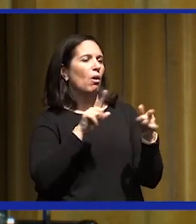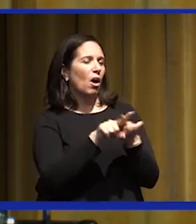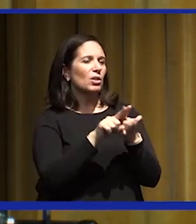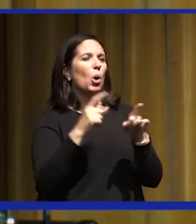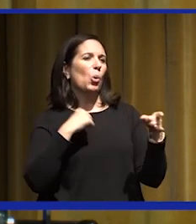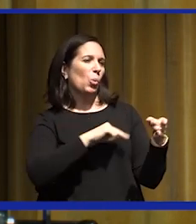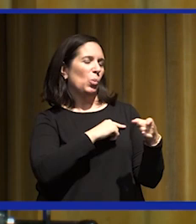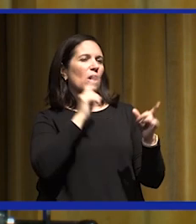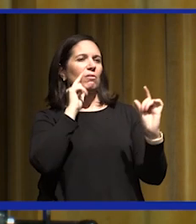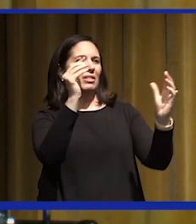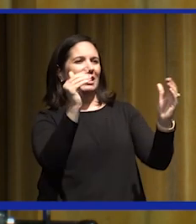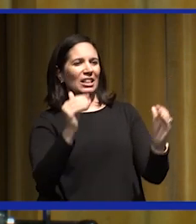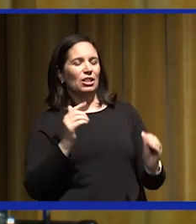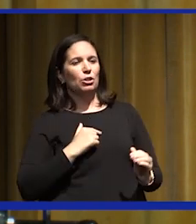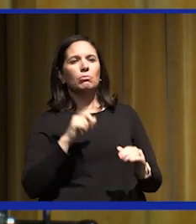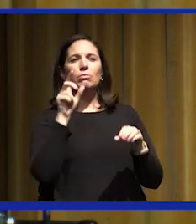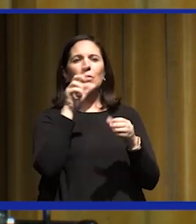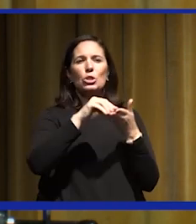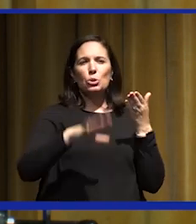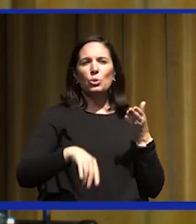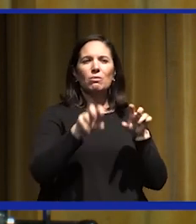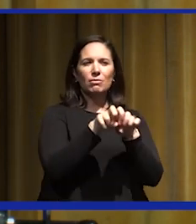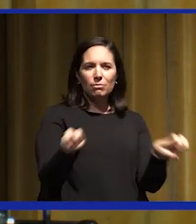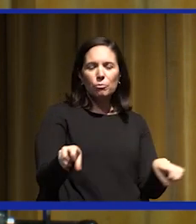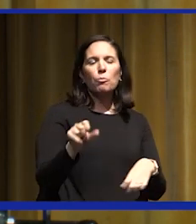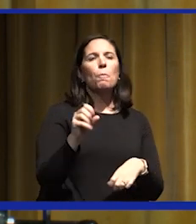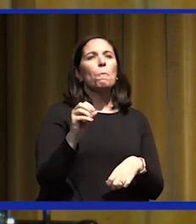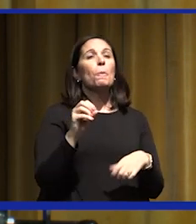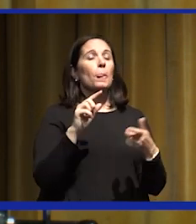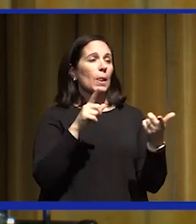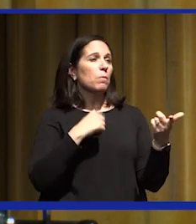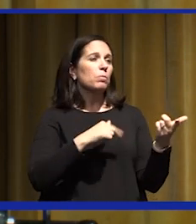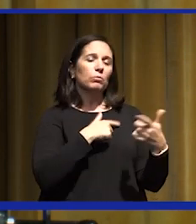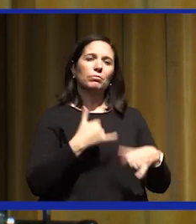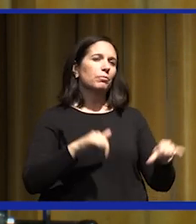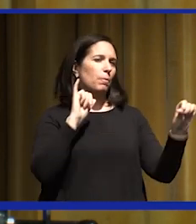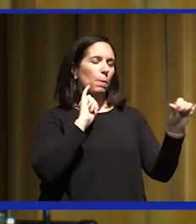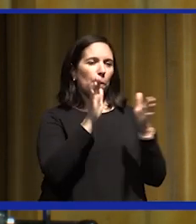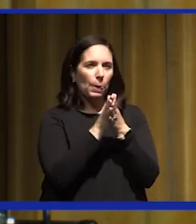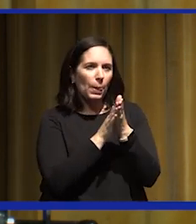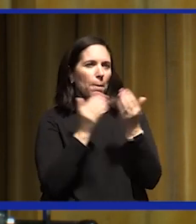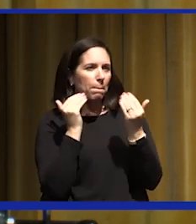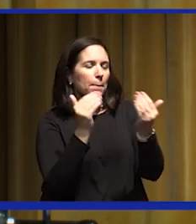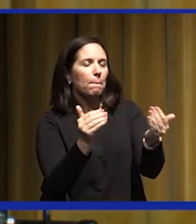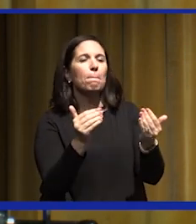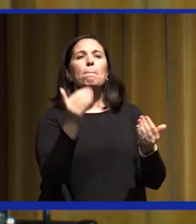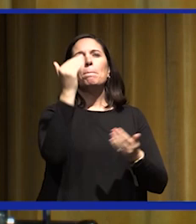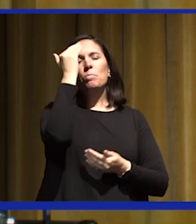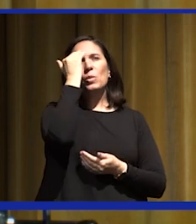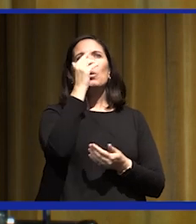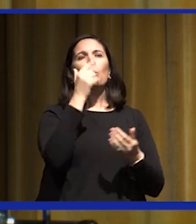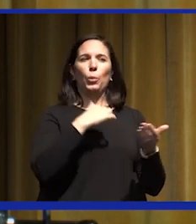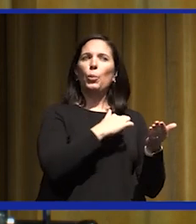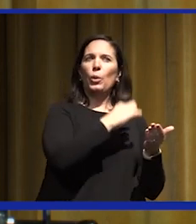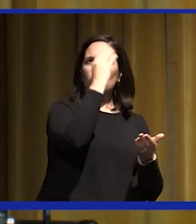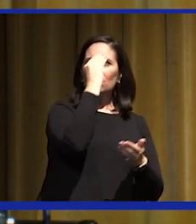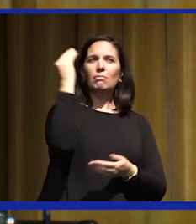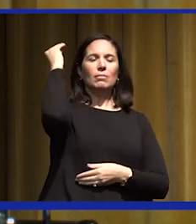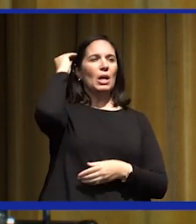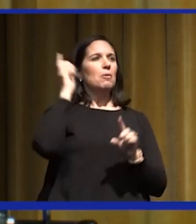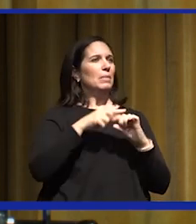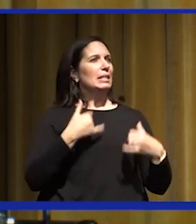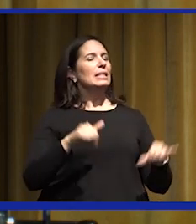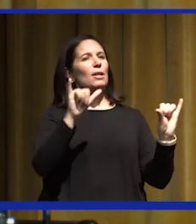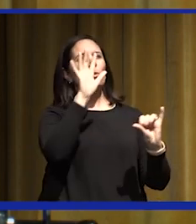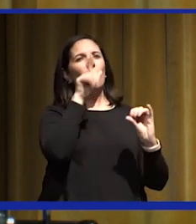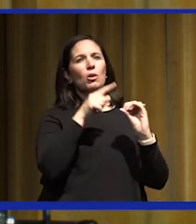section. We continued to persevere. Okay, I know it has been a repressed memory, but yes, we still do have to talk about